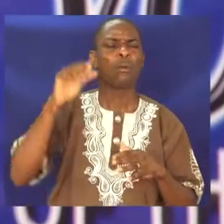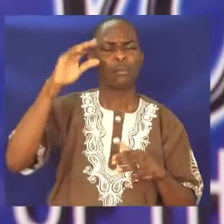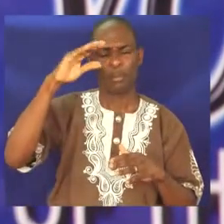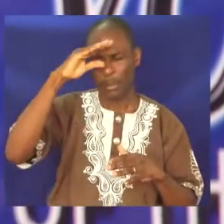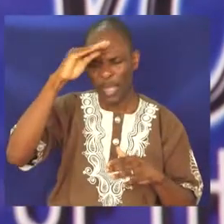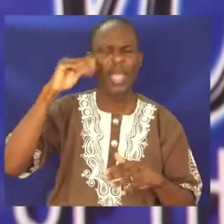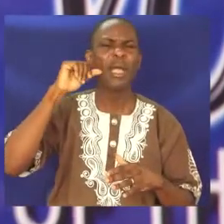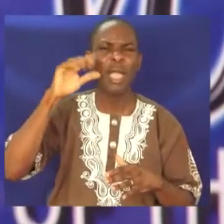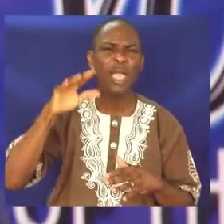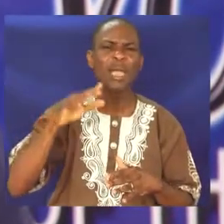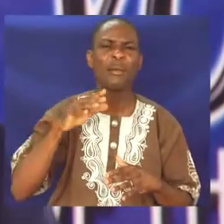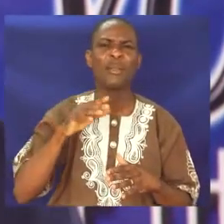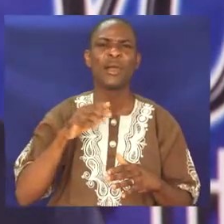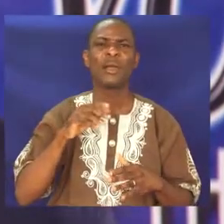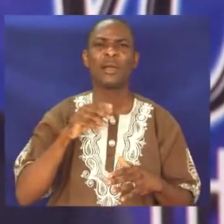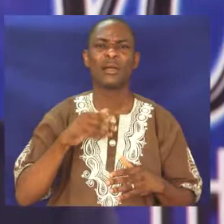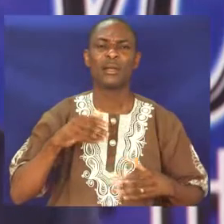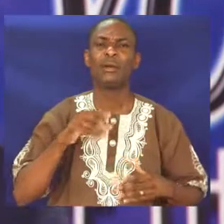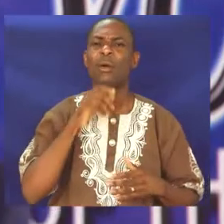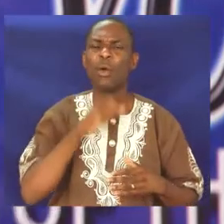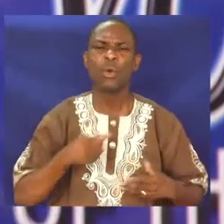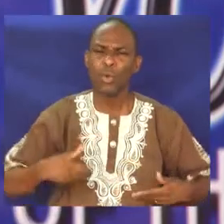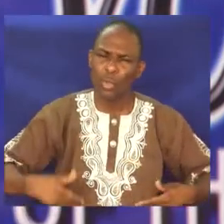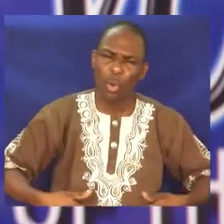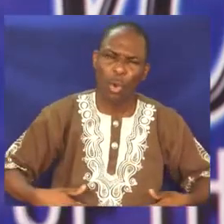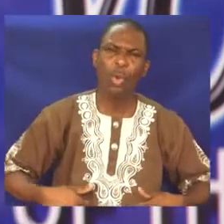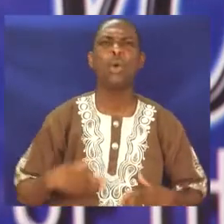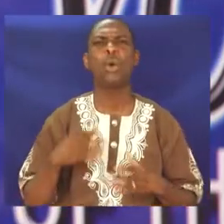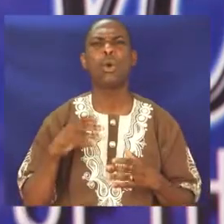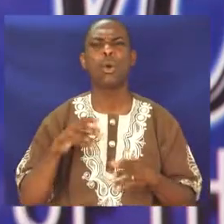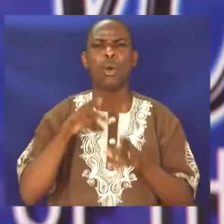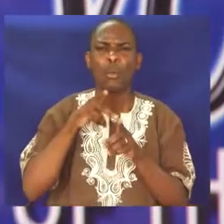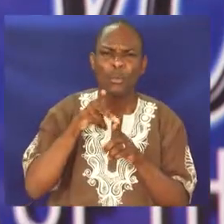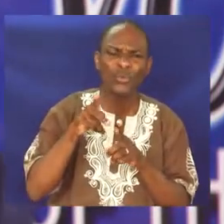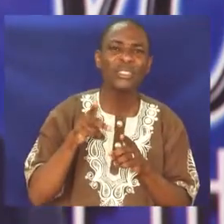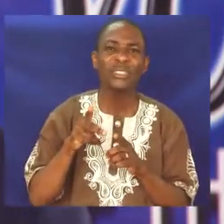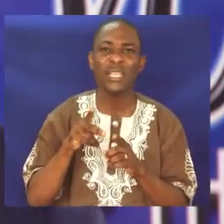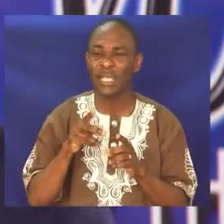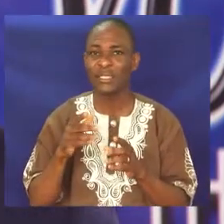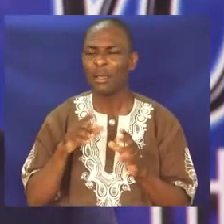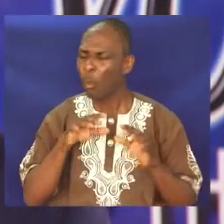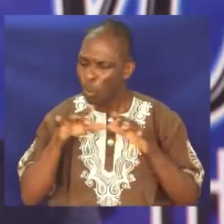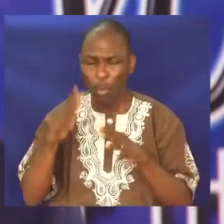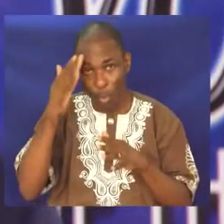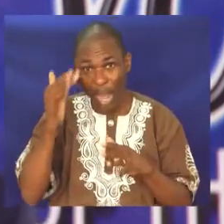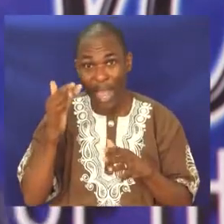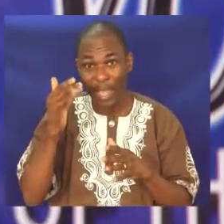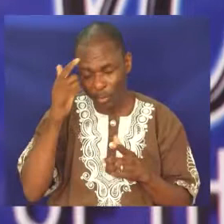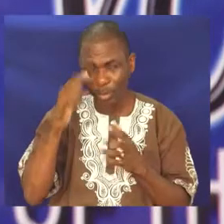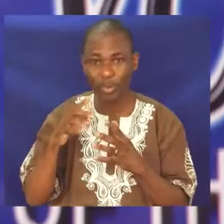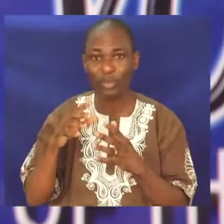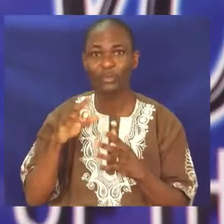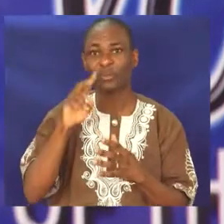pair our US embassy or per visa what you call America. Near us again for beside your honor say. Now America